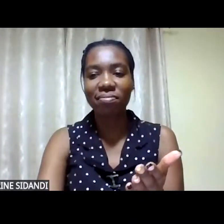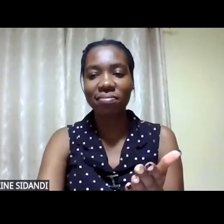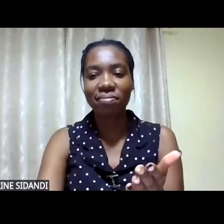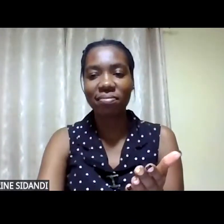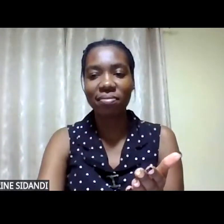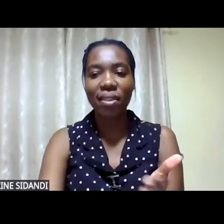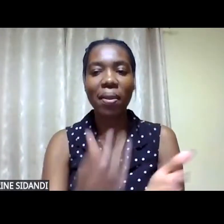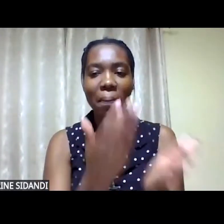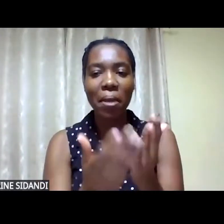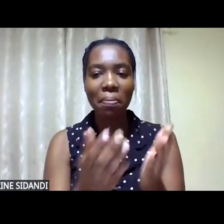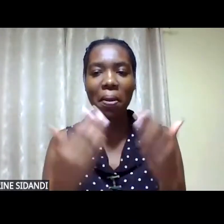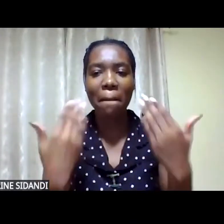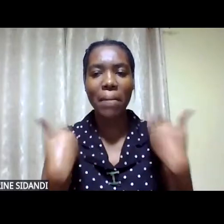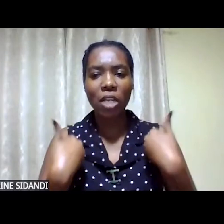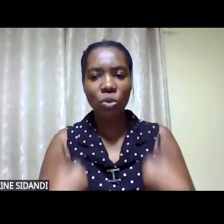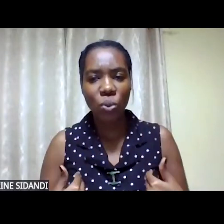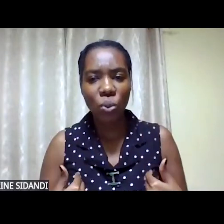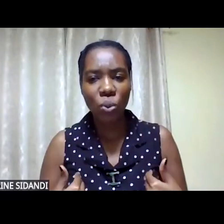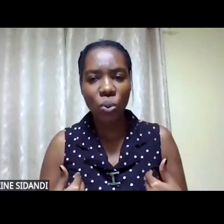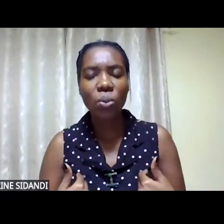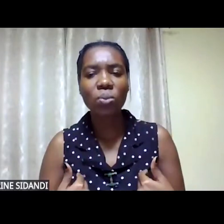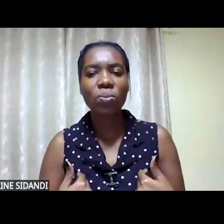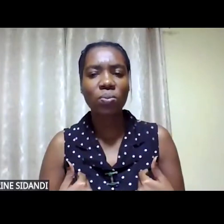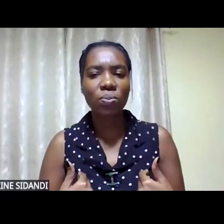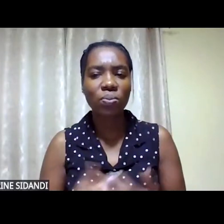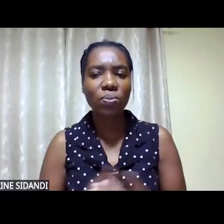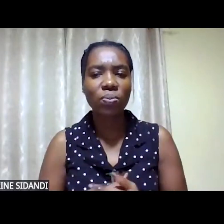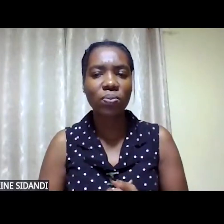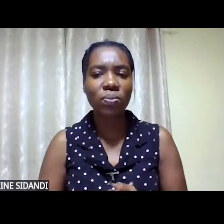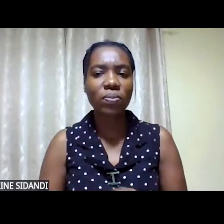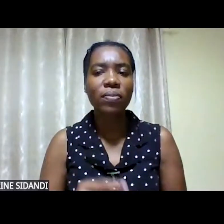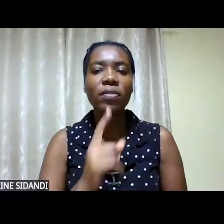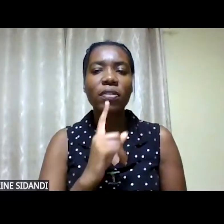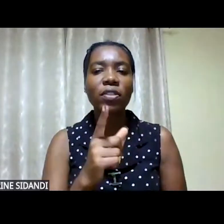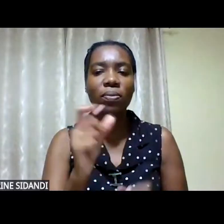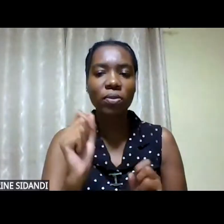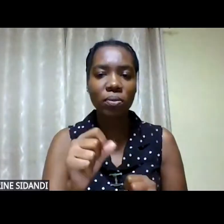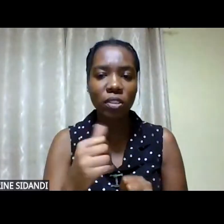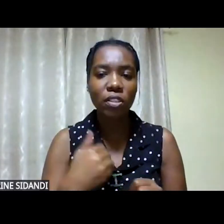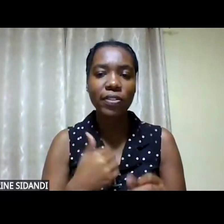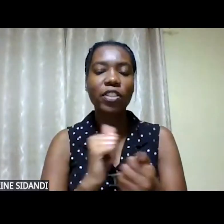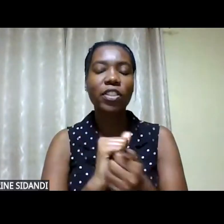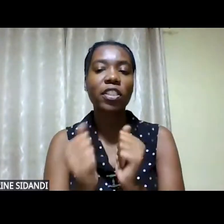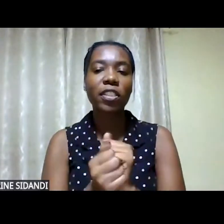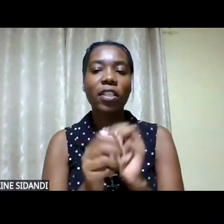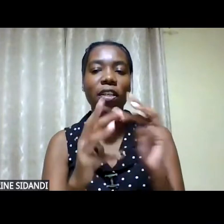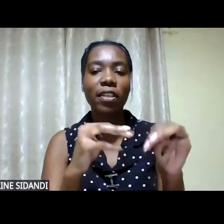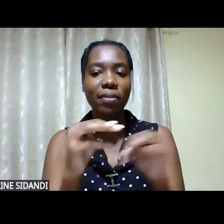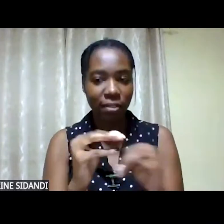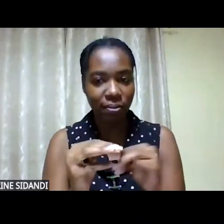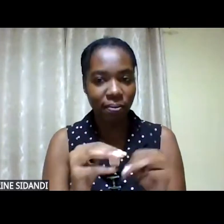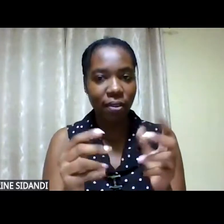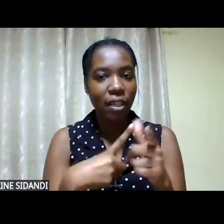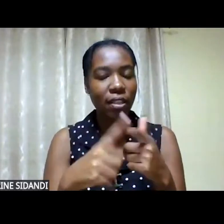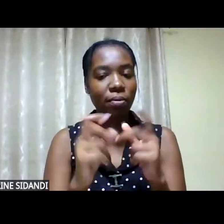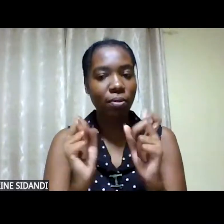just personal, or they just refused to change, yeah, or is it something to do with change management? And then now we can bring in the